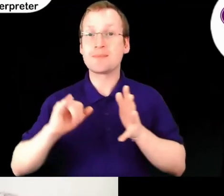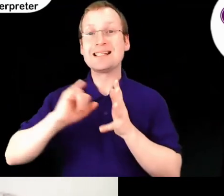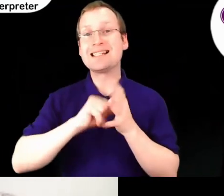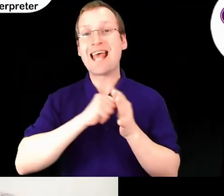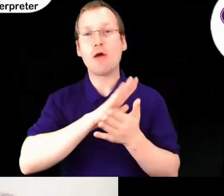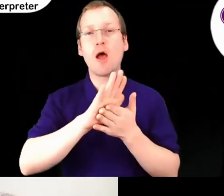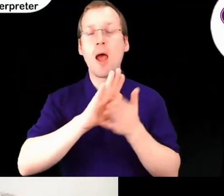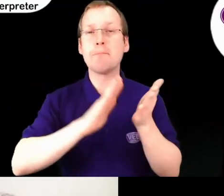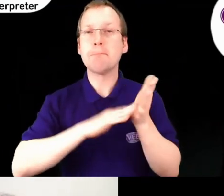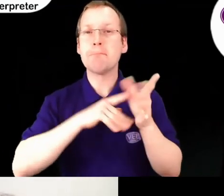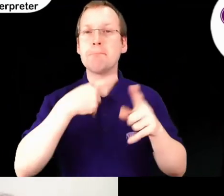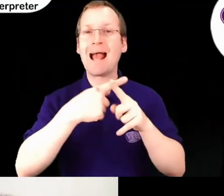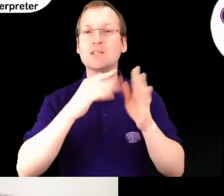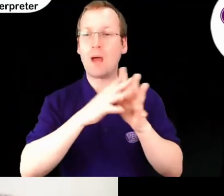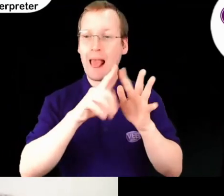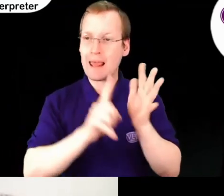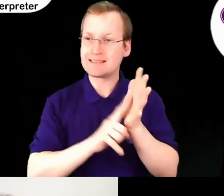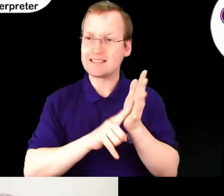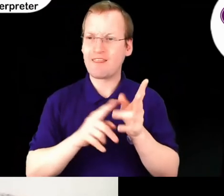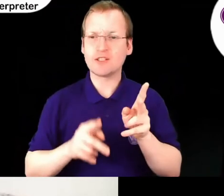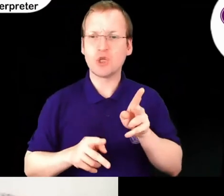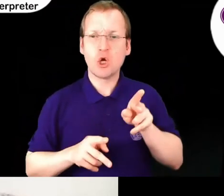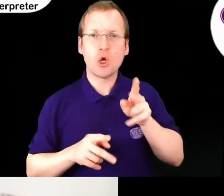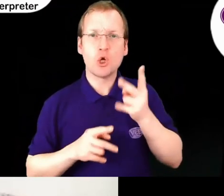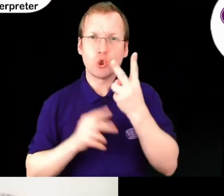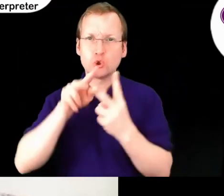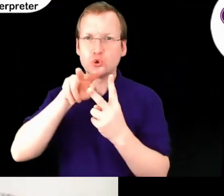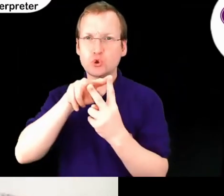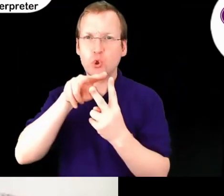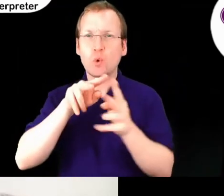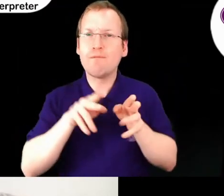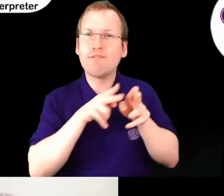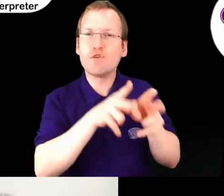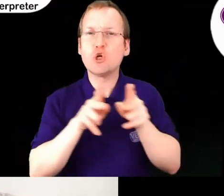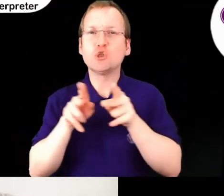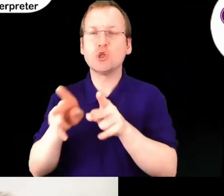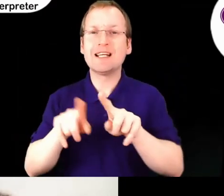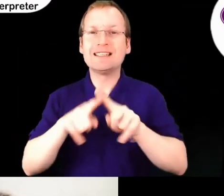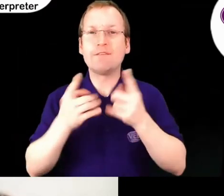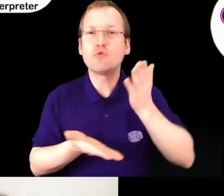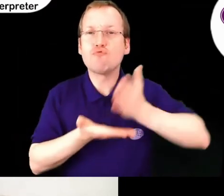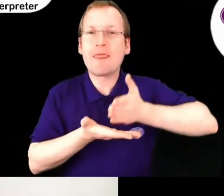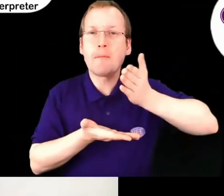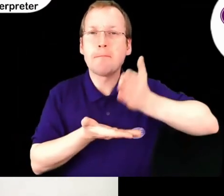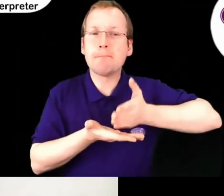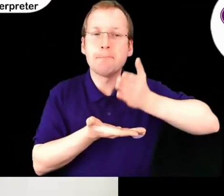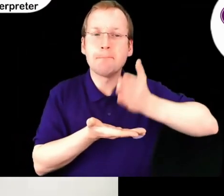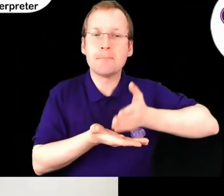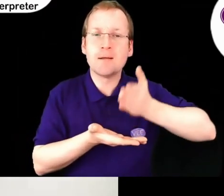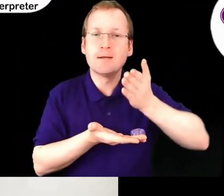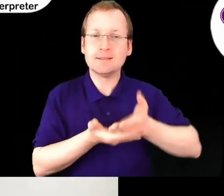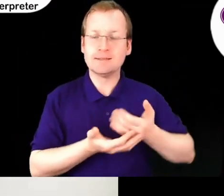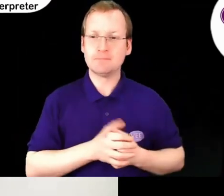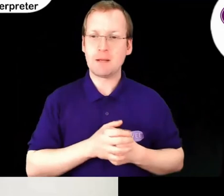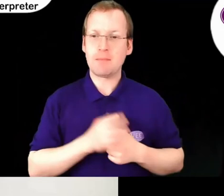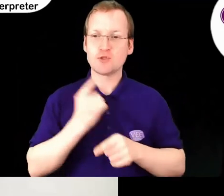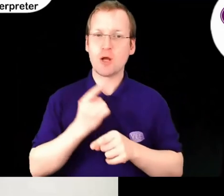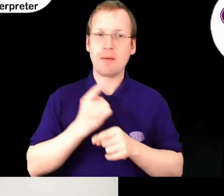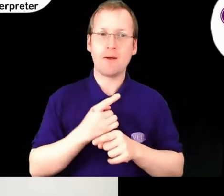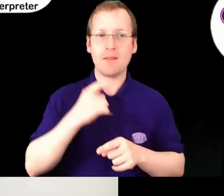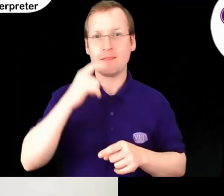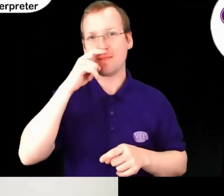there are two versions of to the tune of the summons, same tune but different rhythms. So I guess Sarah's talking about the bouncy one